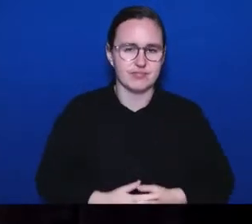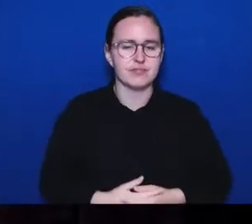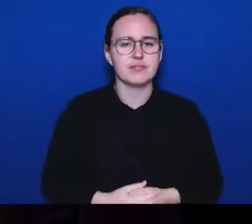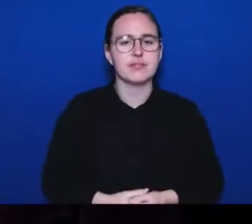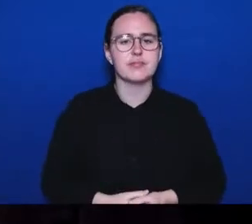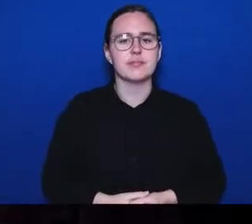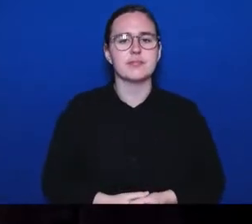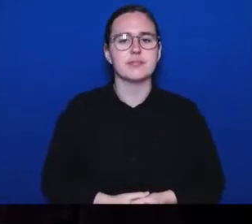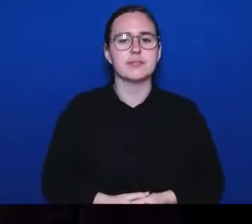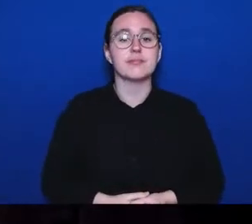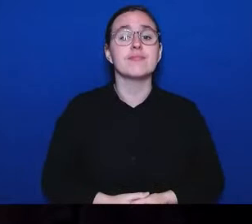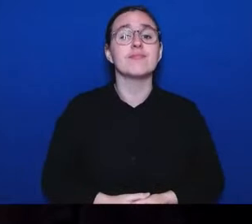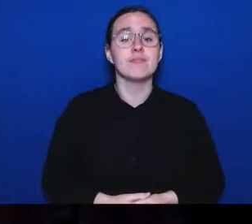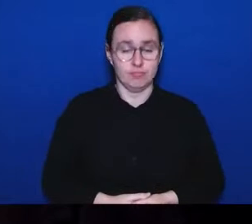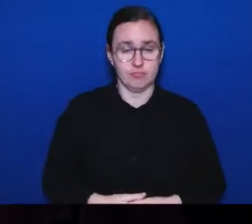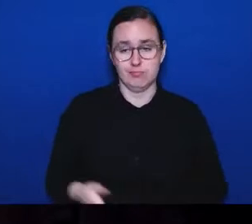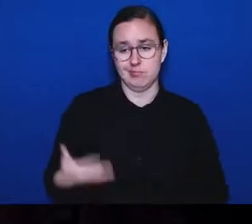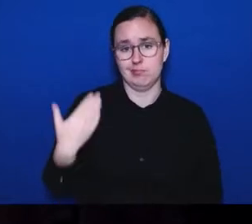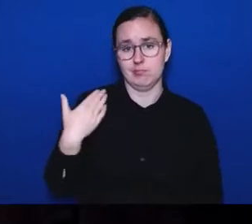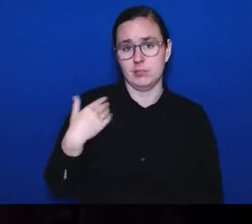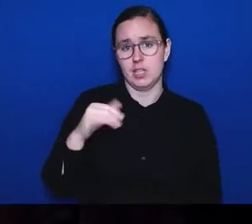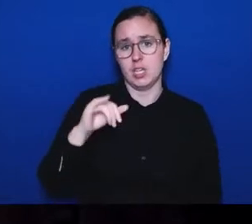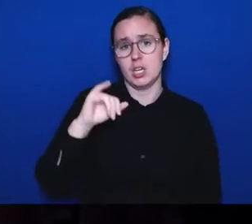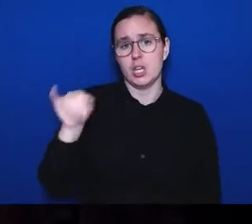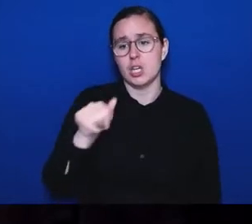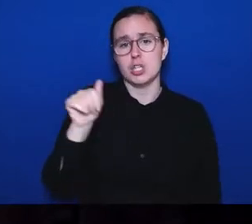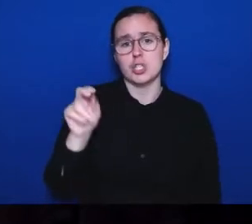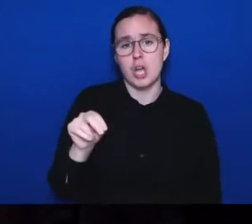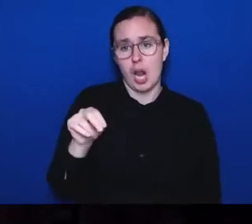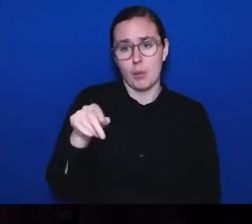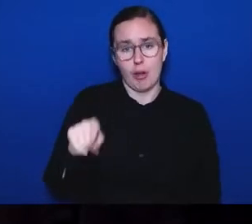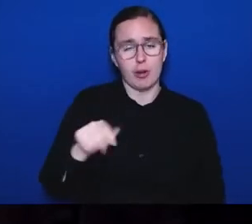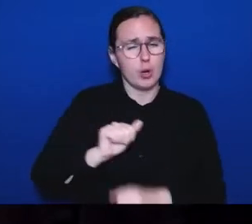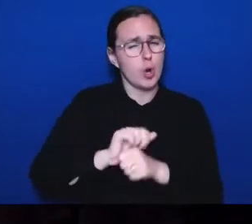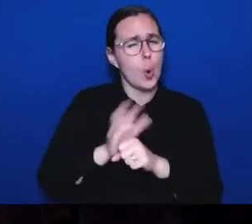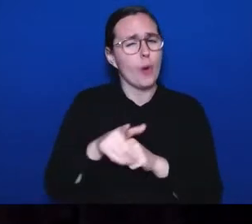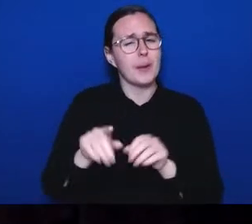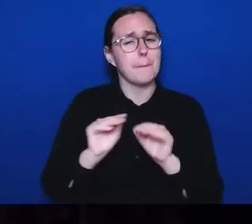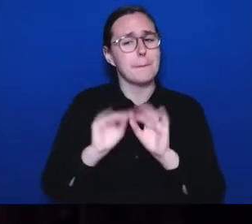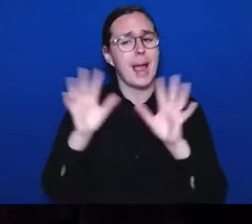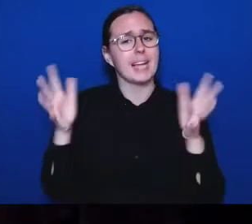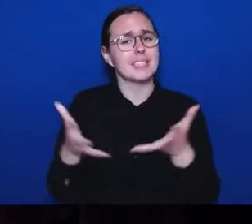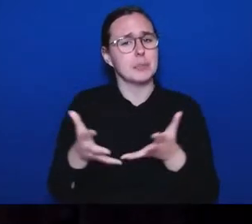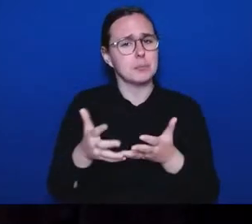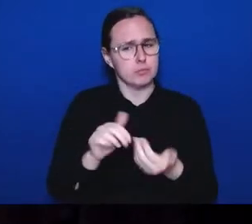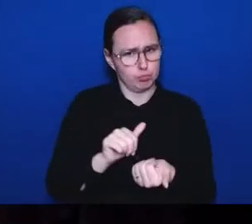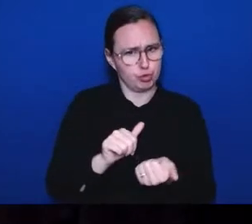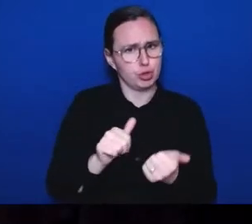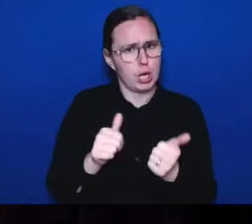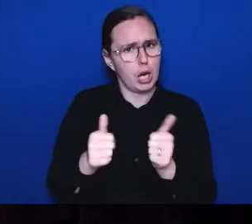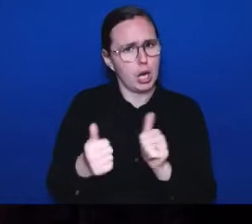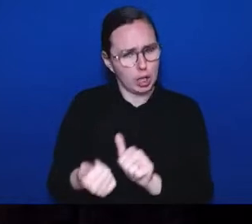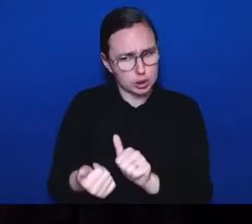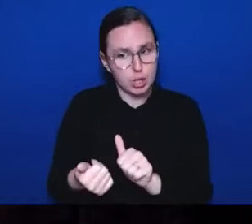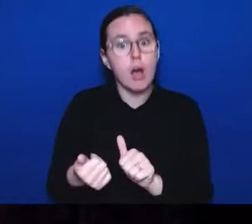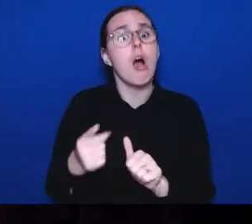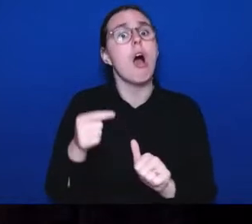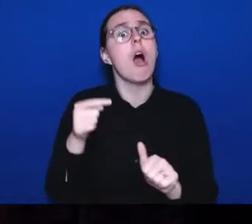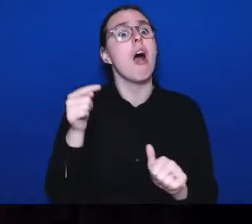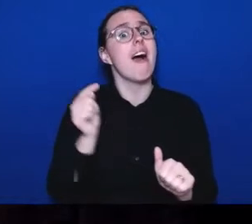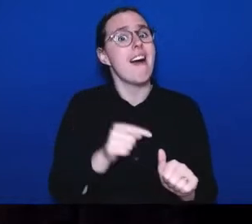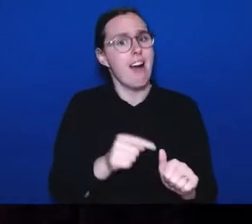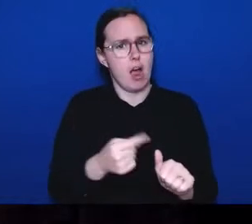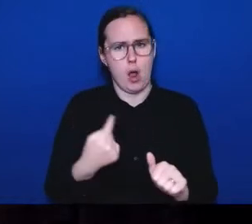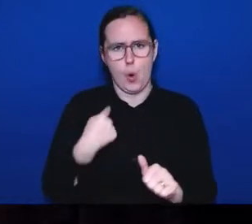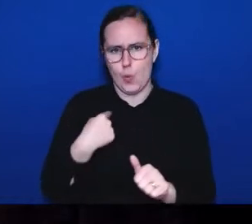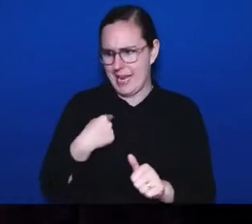new phase, we said it was time to renew, rebuild, and strengthen our healthcare system. And the actions we're taking, including achieving